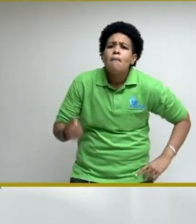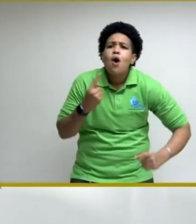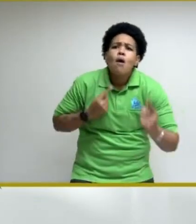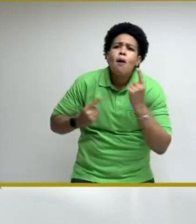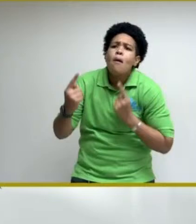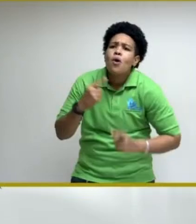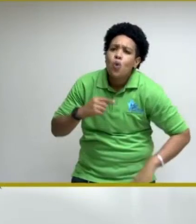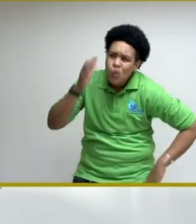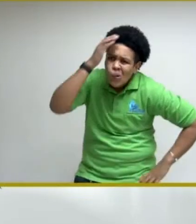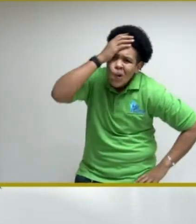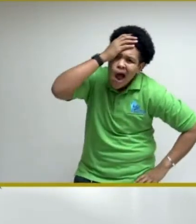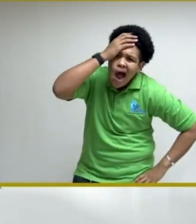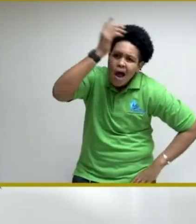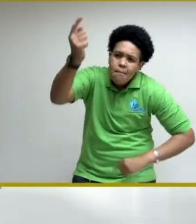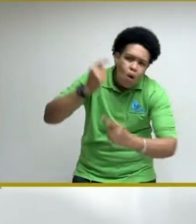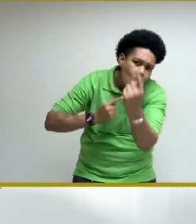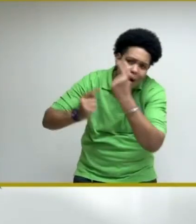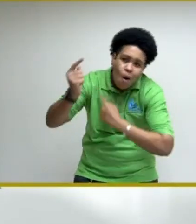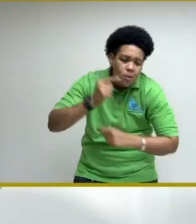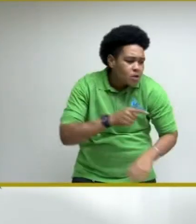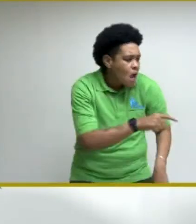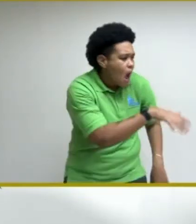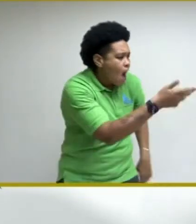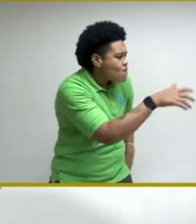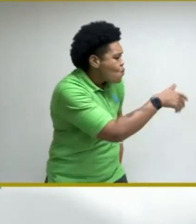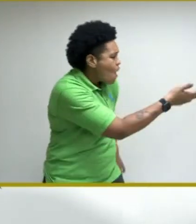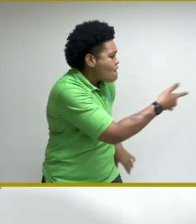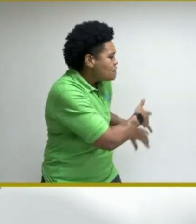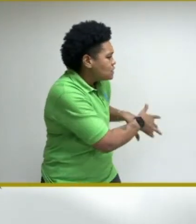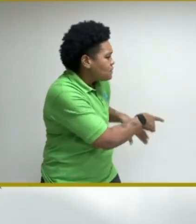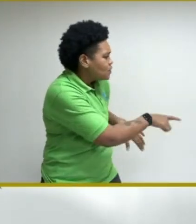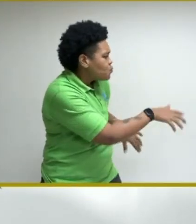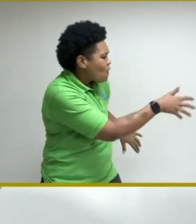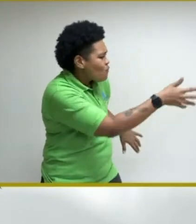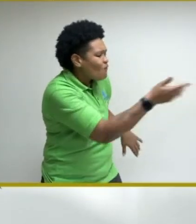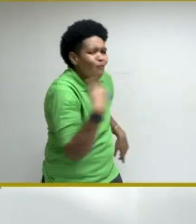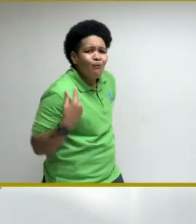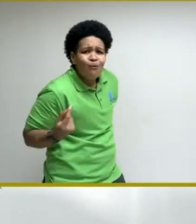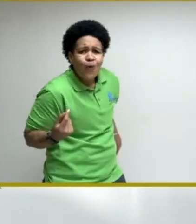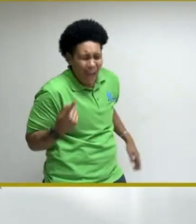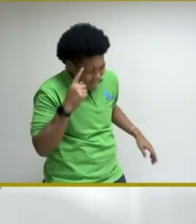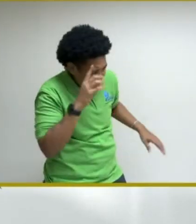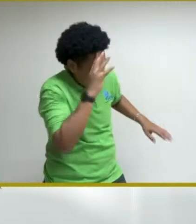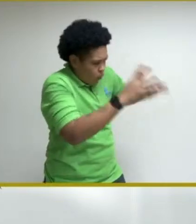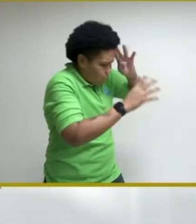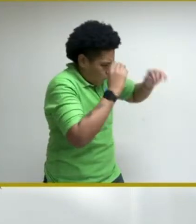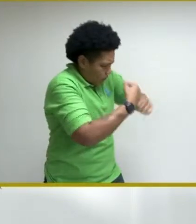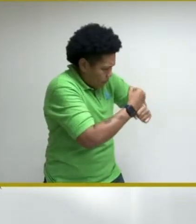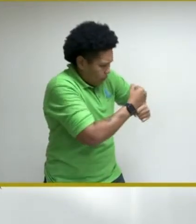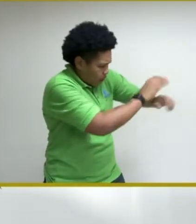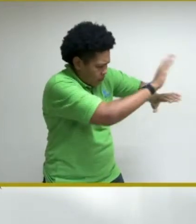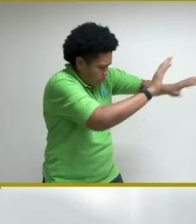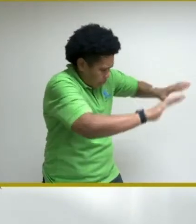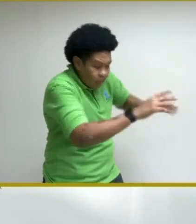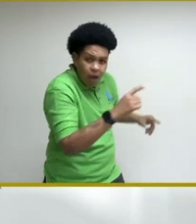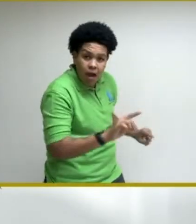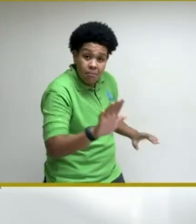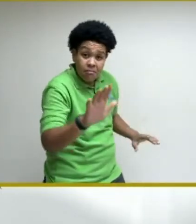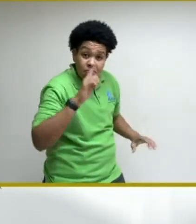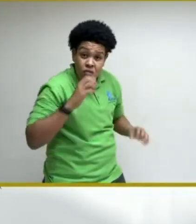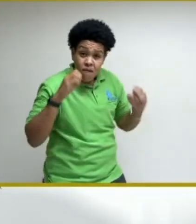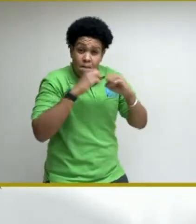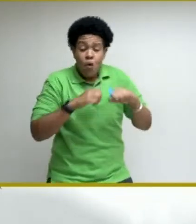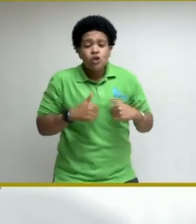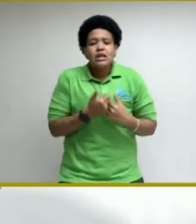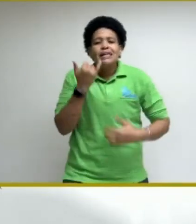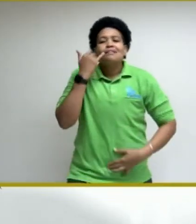make space where space was hardly available. And we would have a greater challenge if we were to